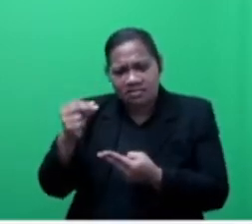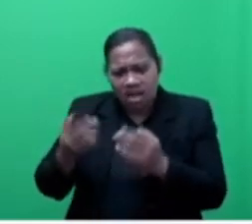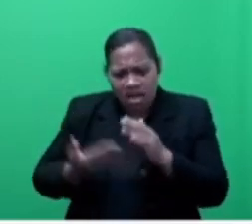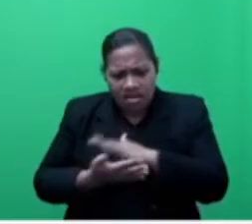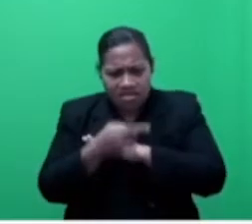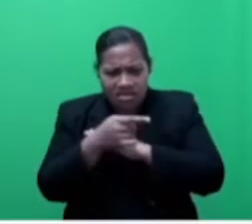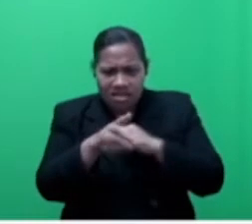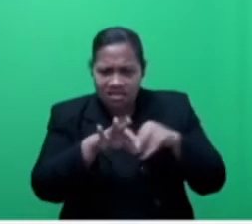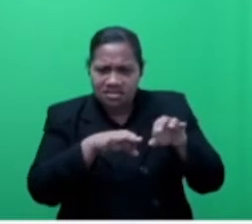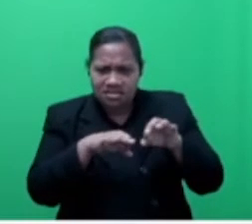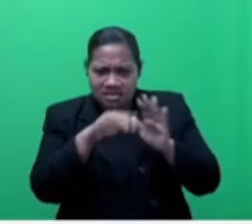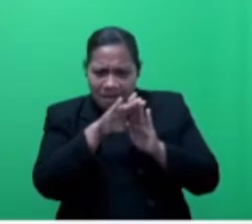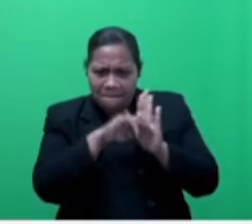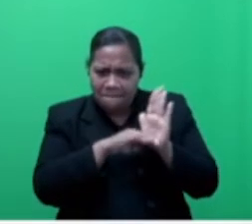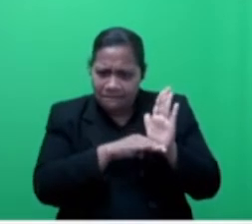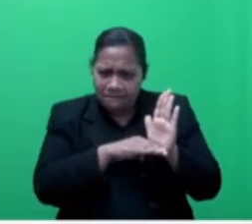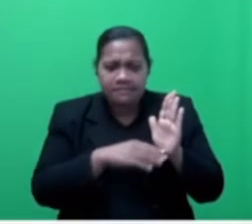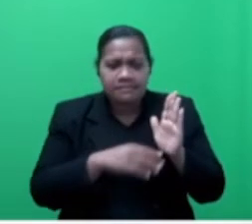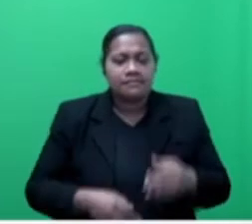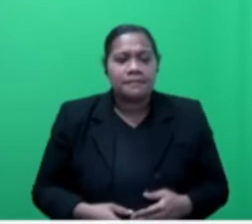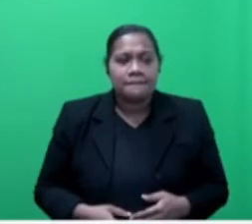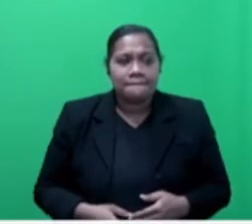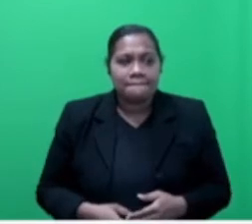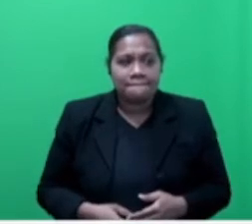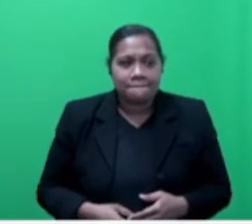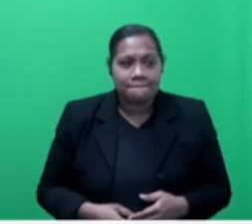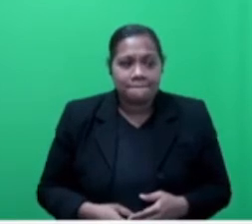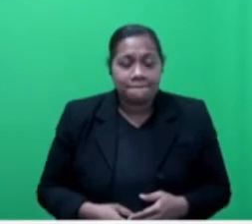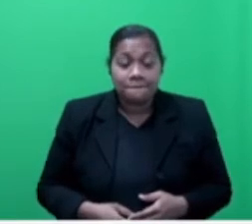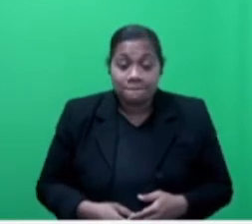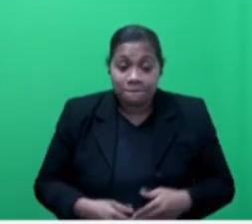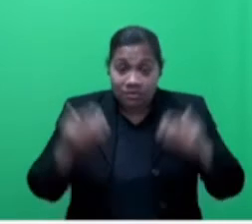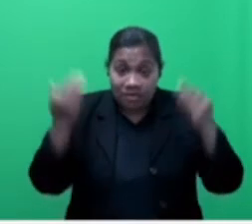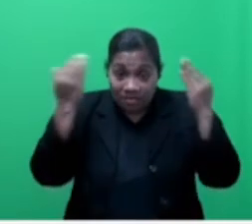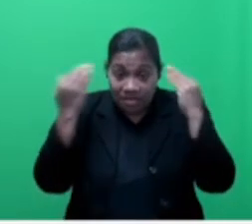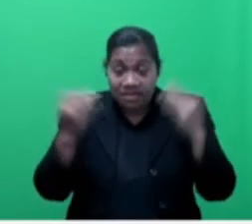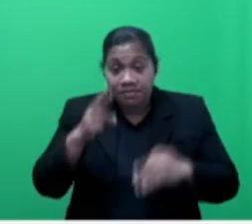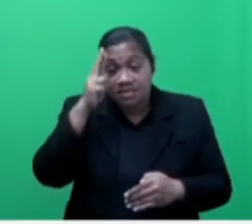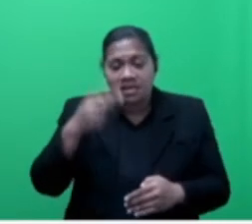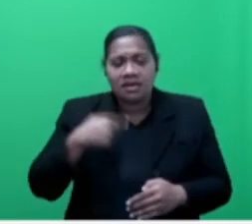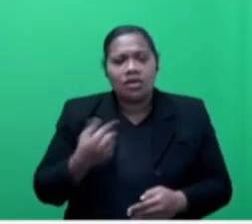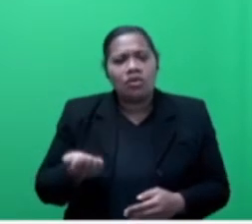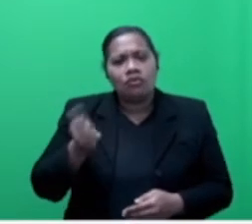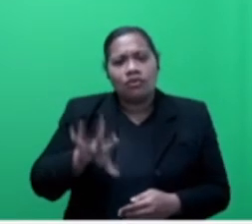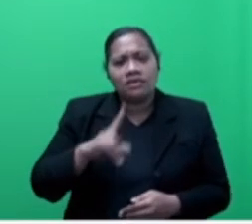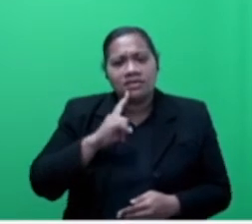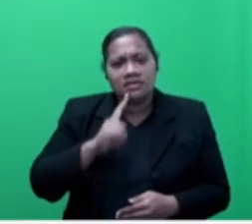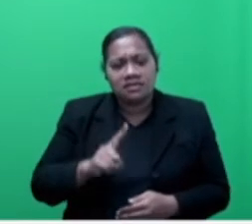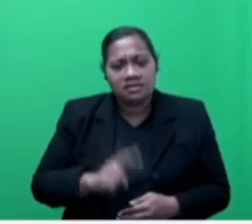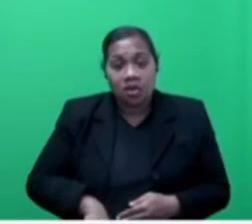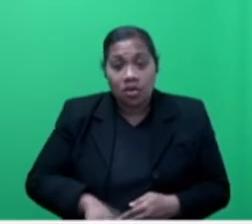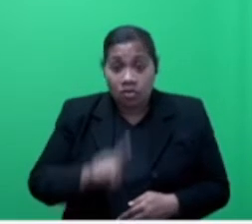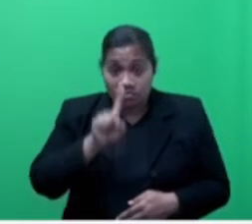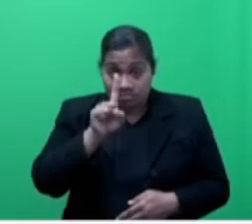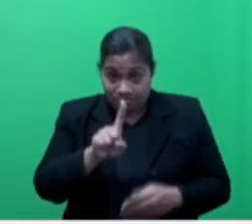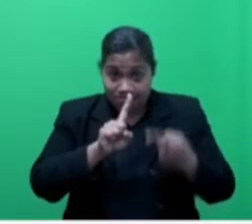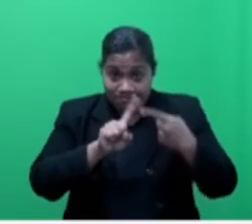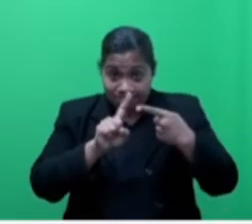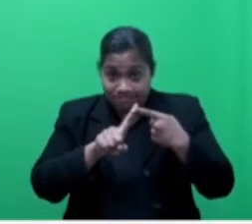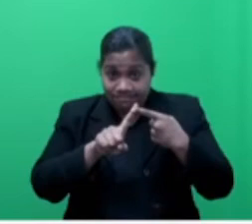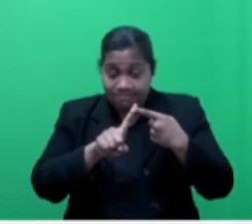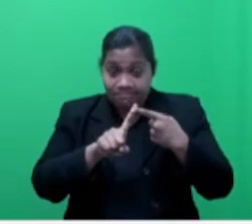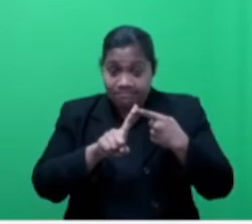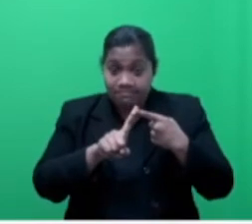Mr. Speaker, sir. Mr. Speaker, sir, I already said that if one of the conditions of